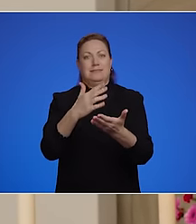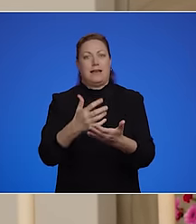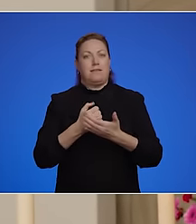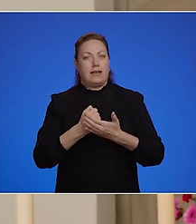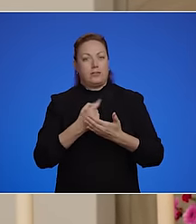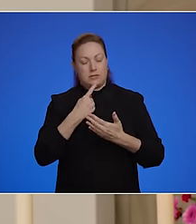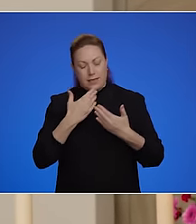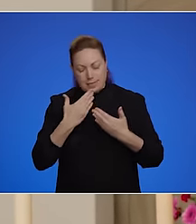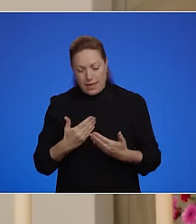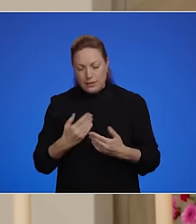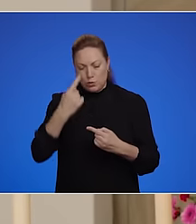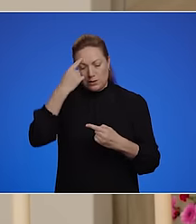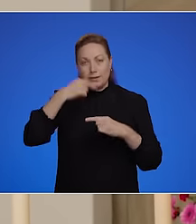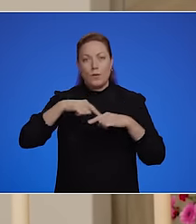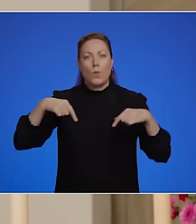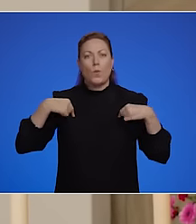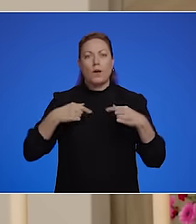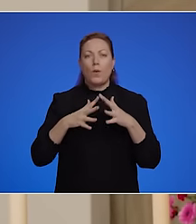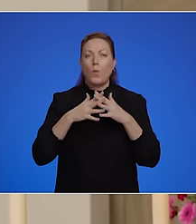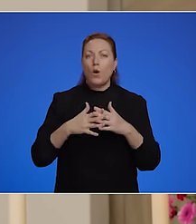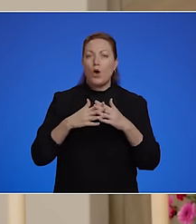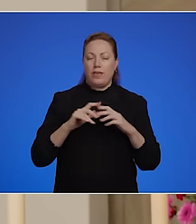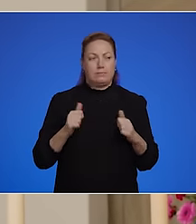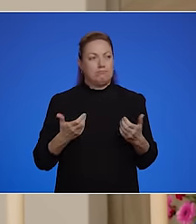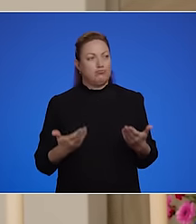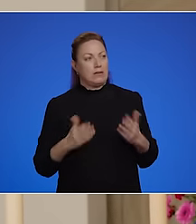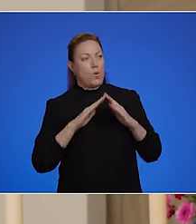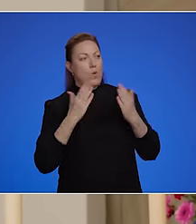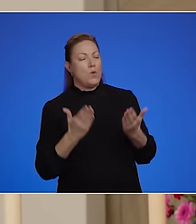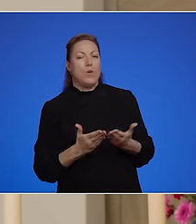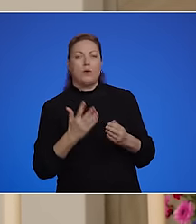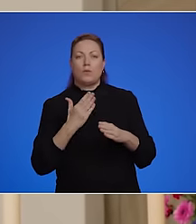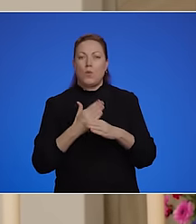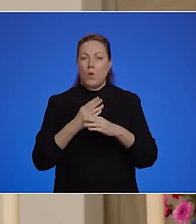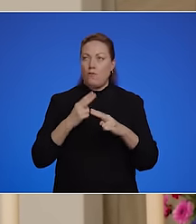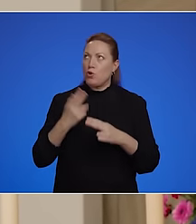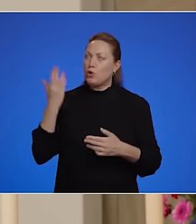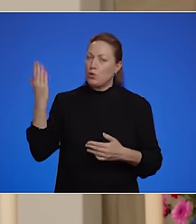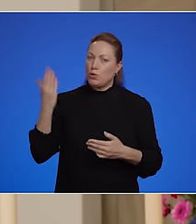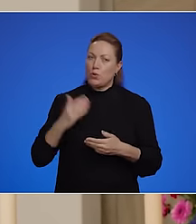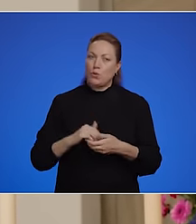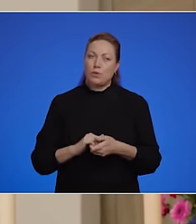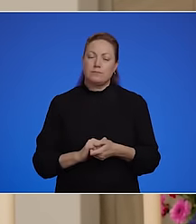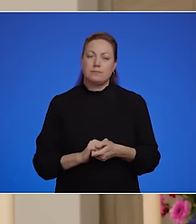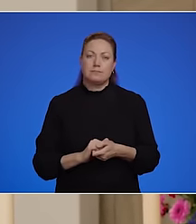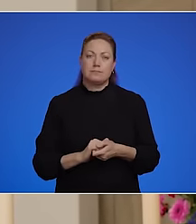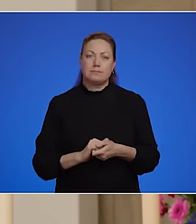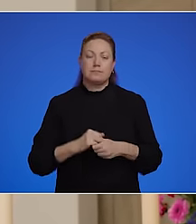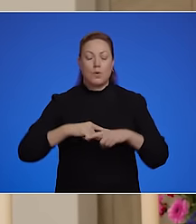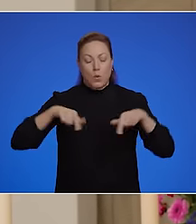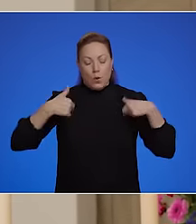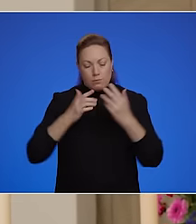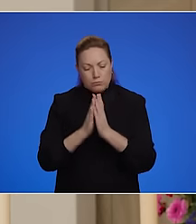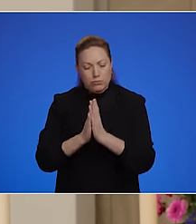salvation, giving thanks that you have held us worthy to be in your presence and minister to you. Humbly we pray